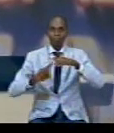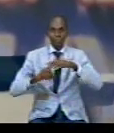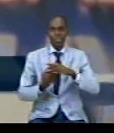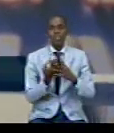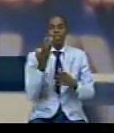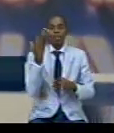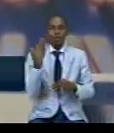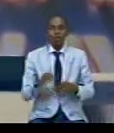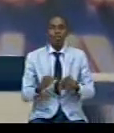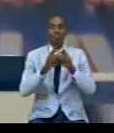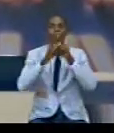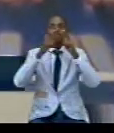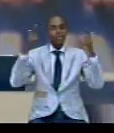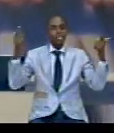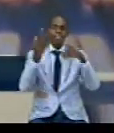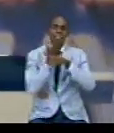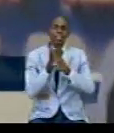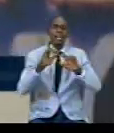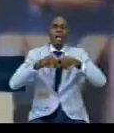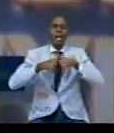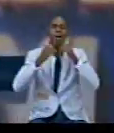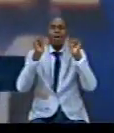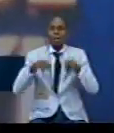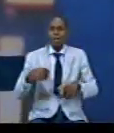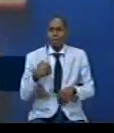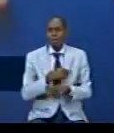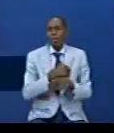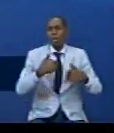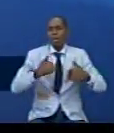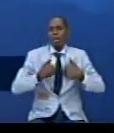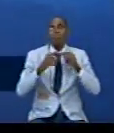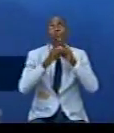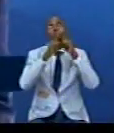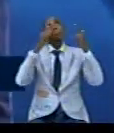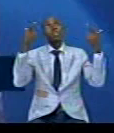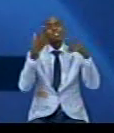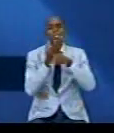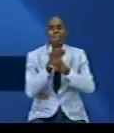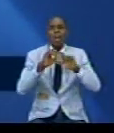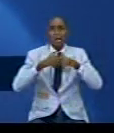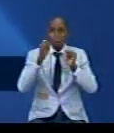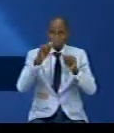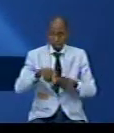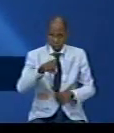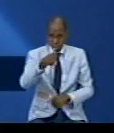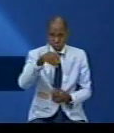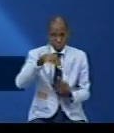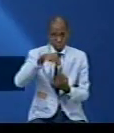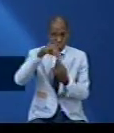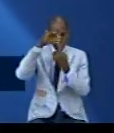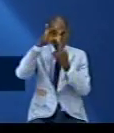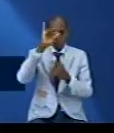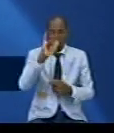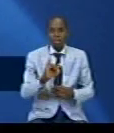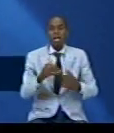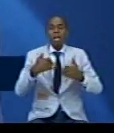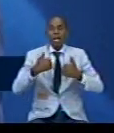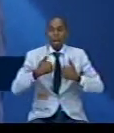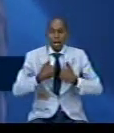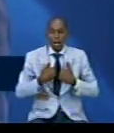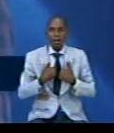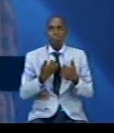deliverance. How can we have supernatural deliverance? How can you in particular have